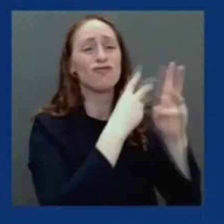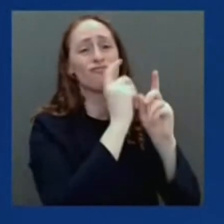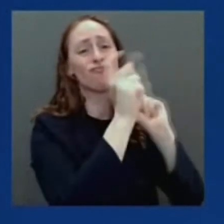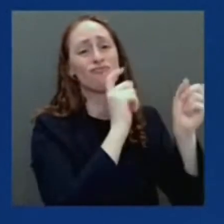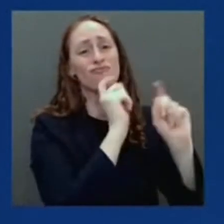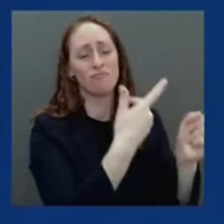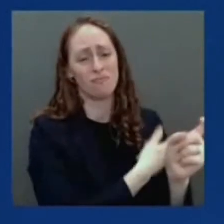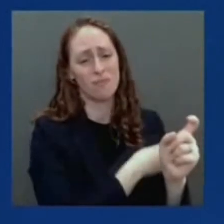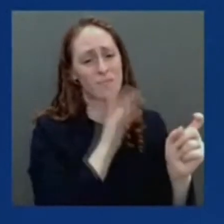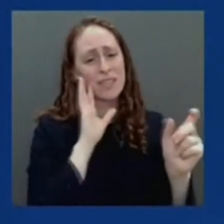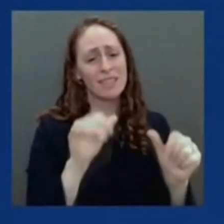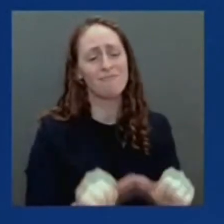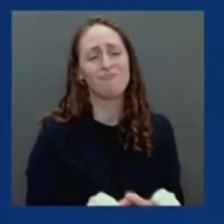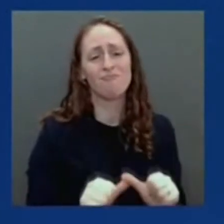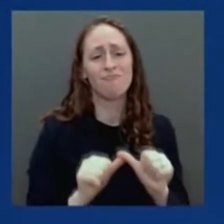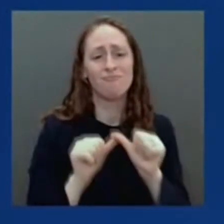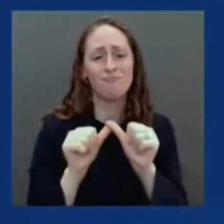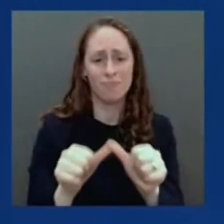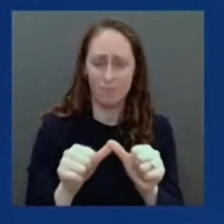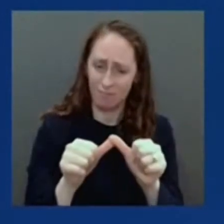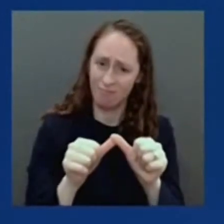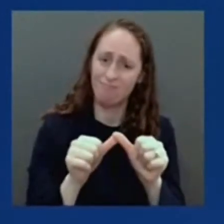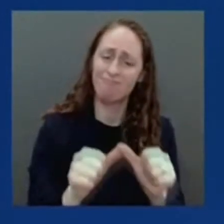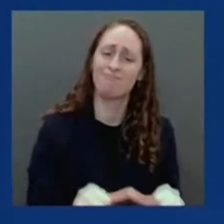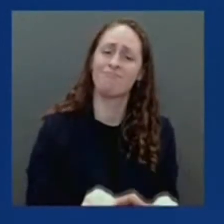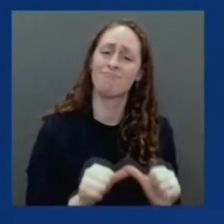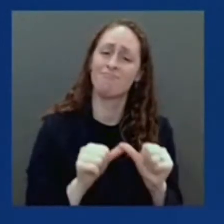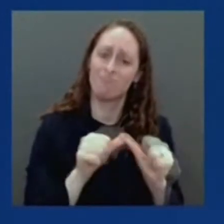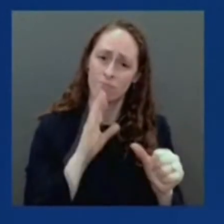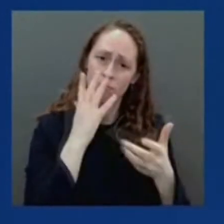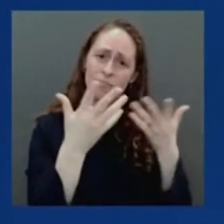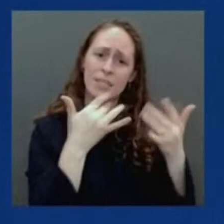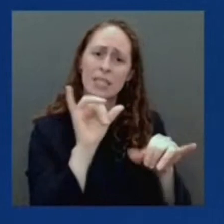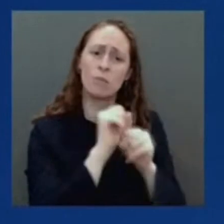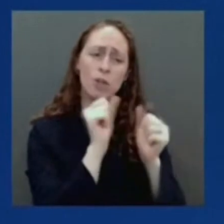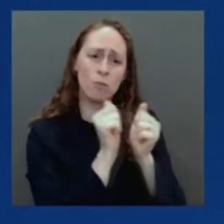Congress as needed to make sure we have the funding to continue to fight this virus.